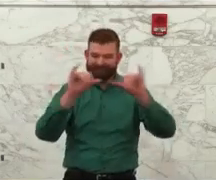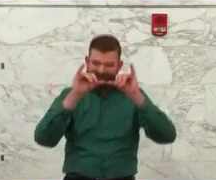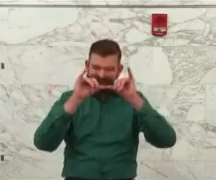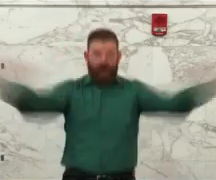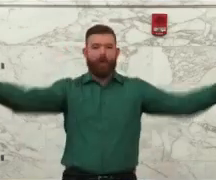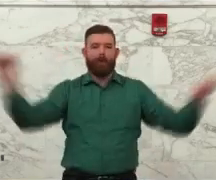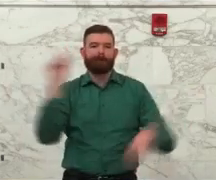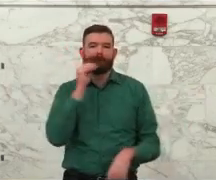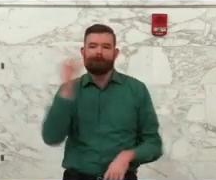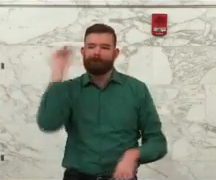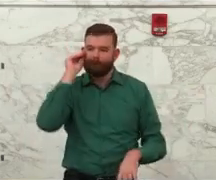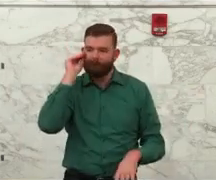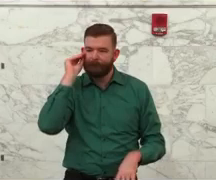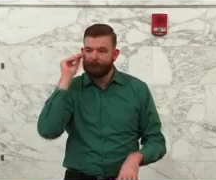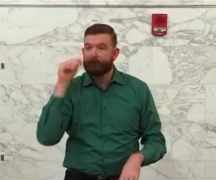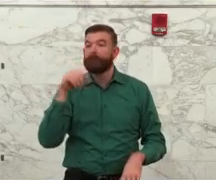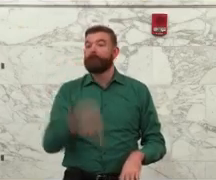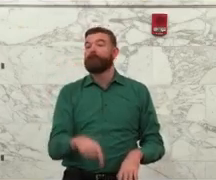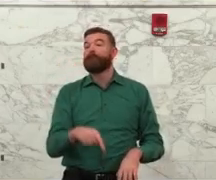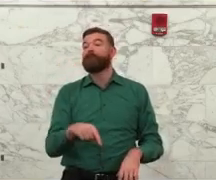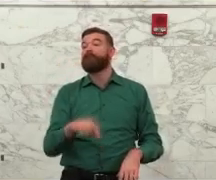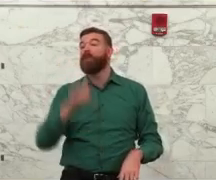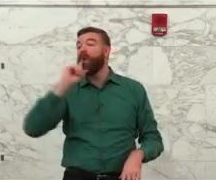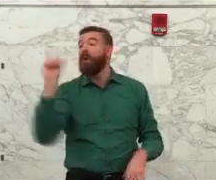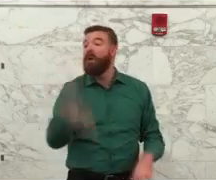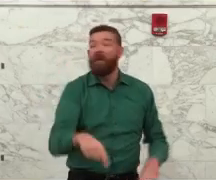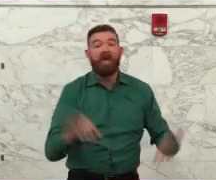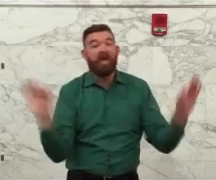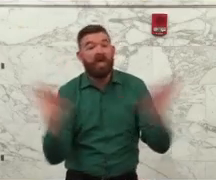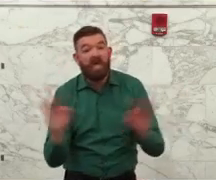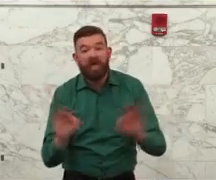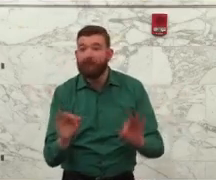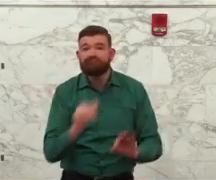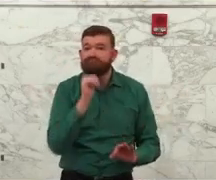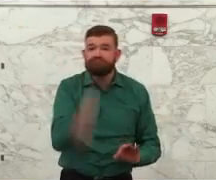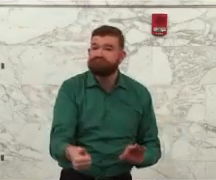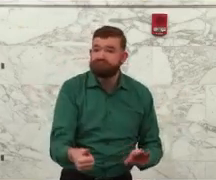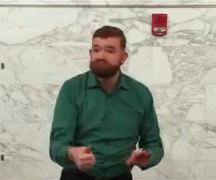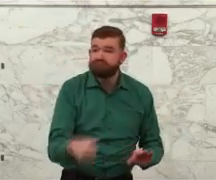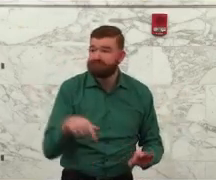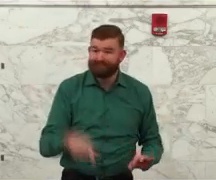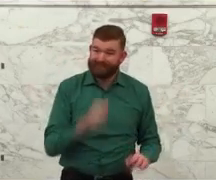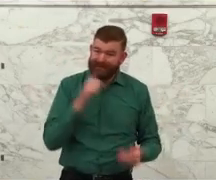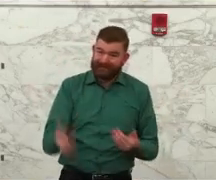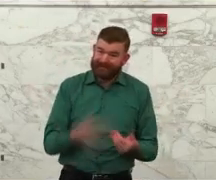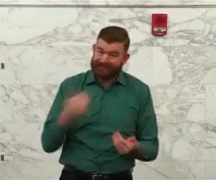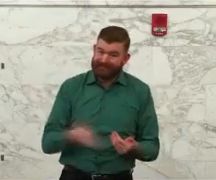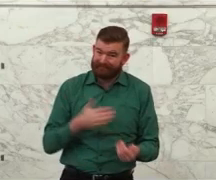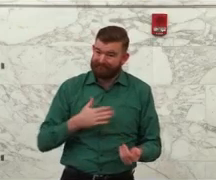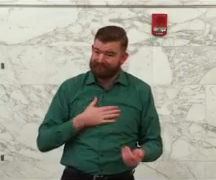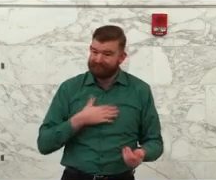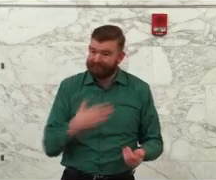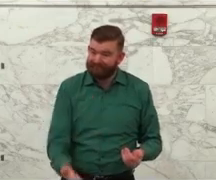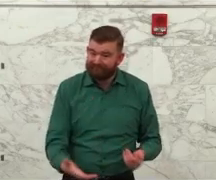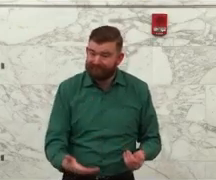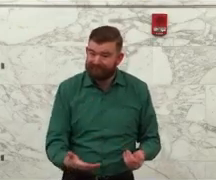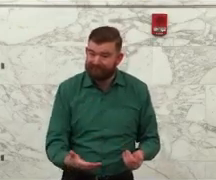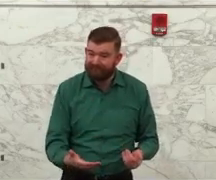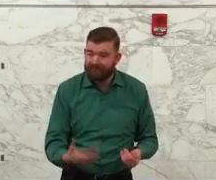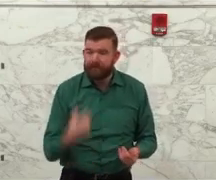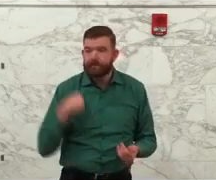measures lightly, nor do we take them easily. We have considered very carefully every aspect of